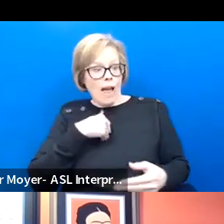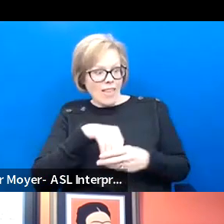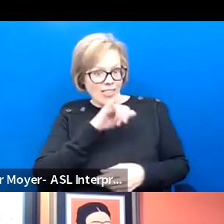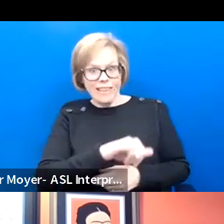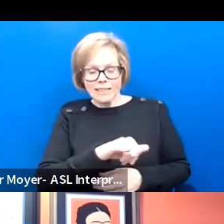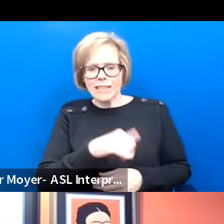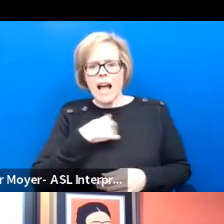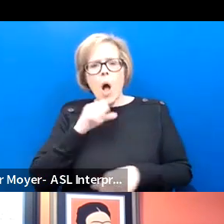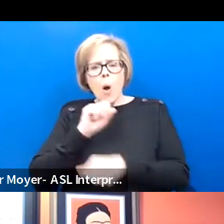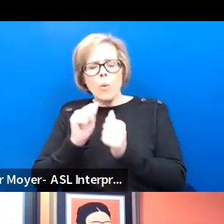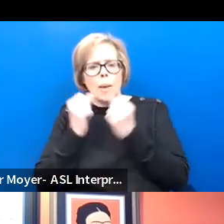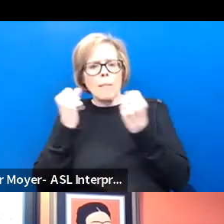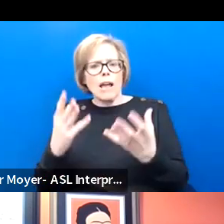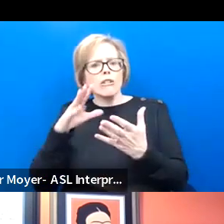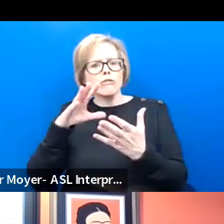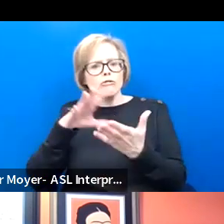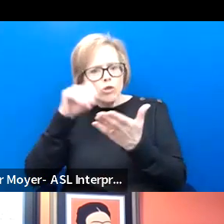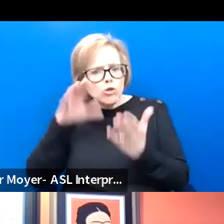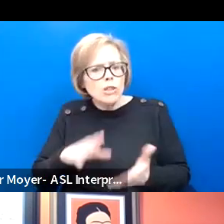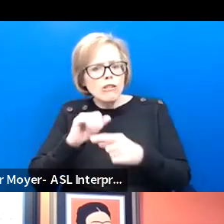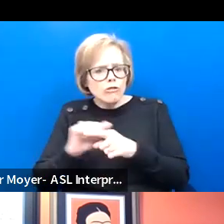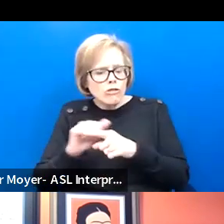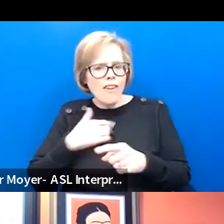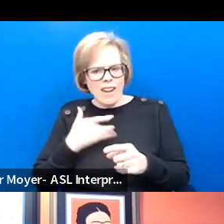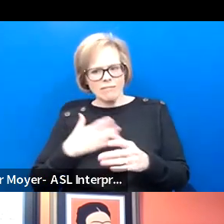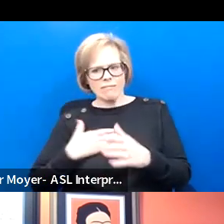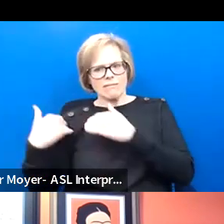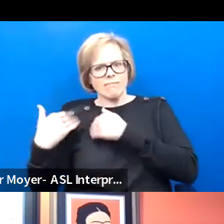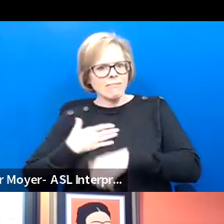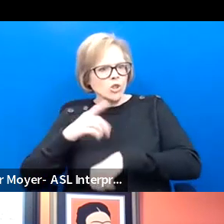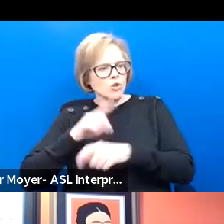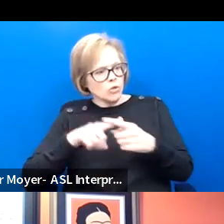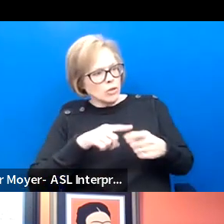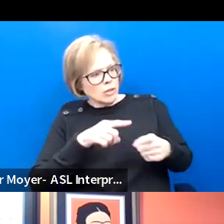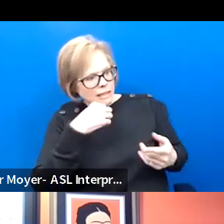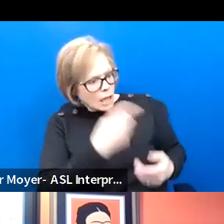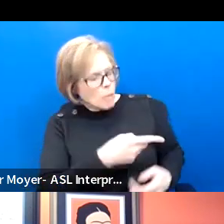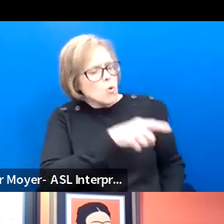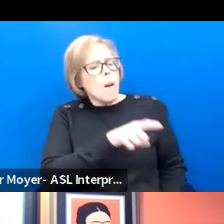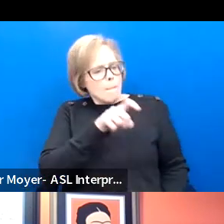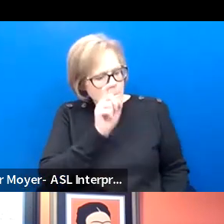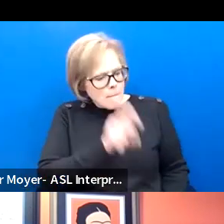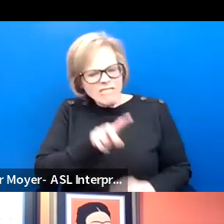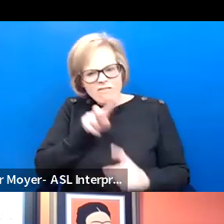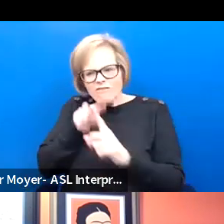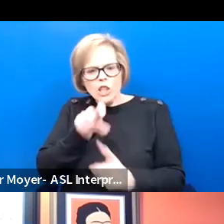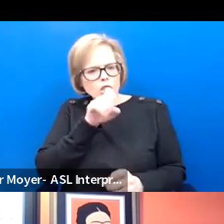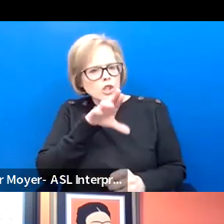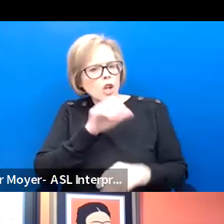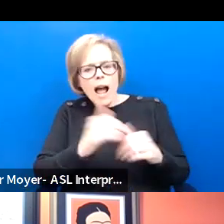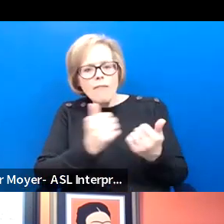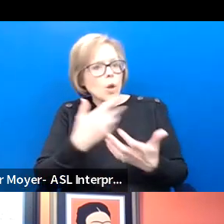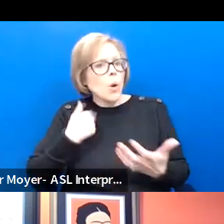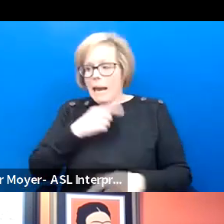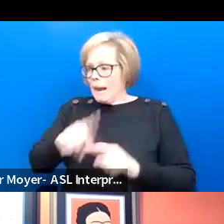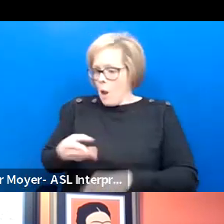lot of learners and trainees. So I feel like it's kind of my job to tell them, you must file a SIRS on everything, because we can't get